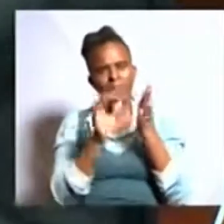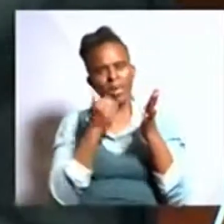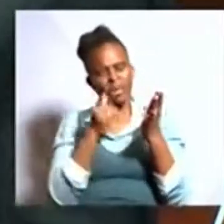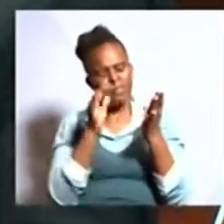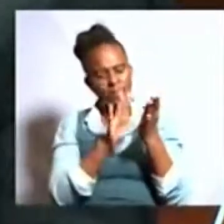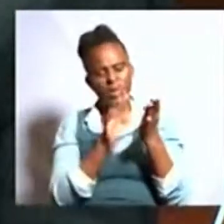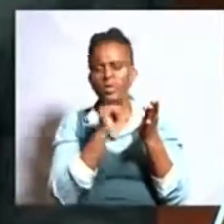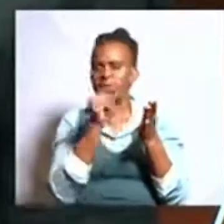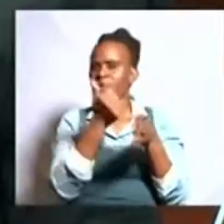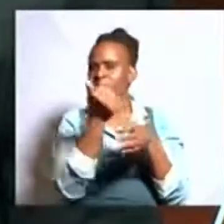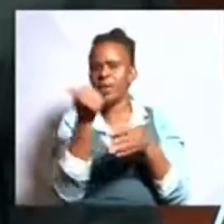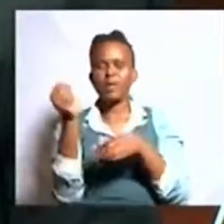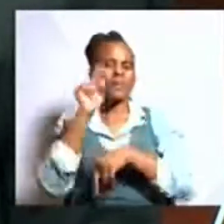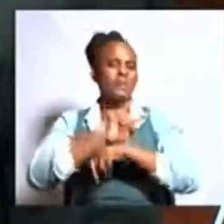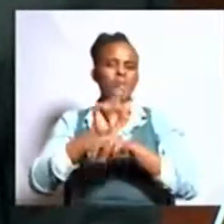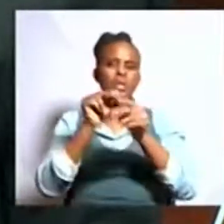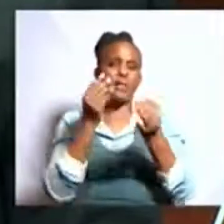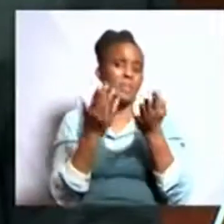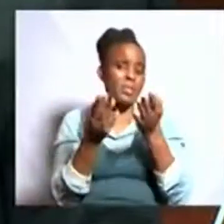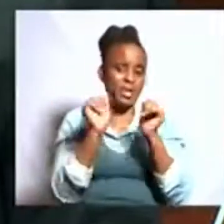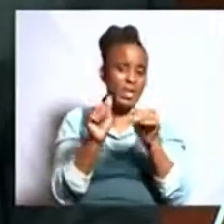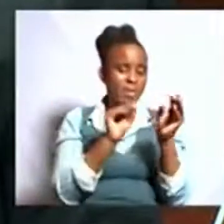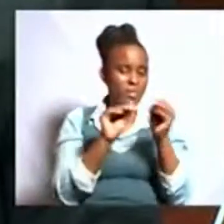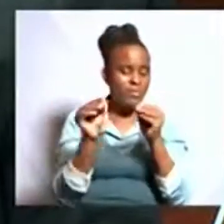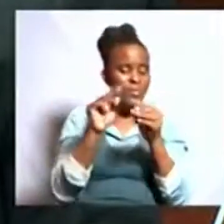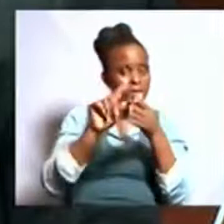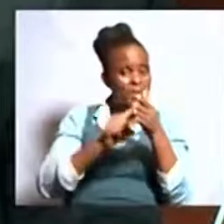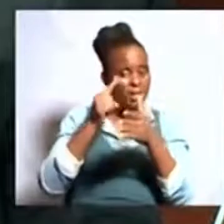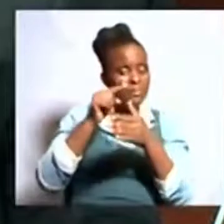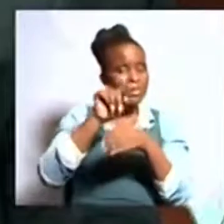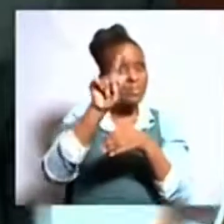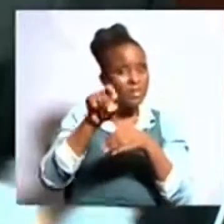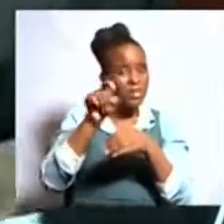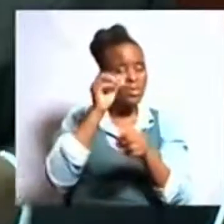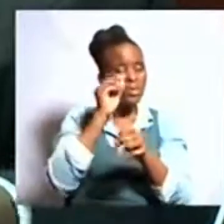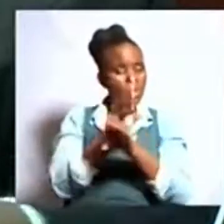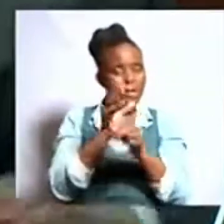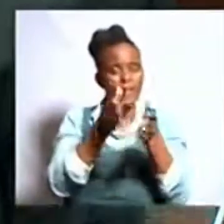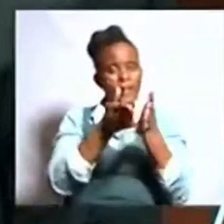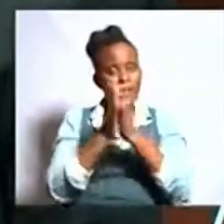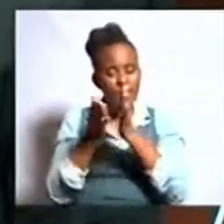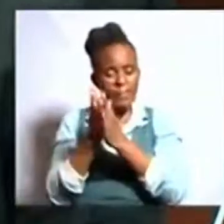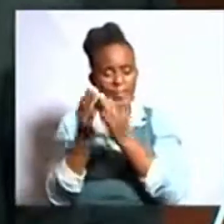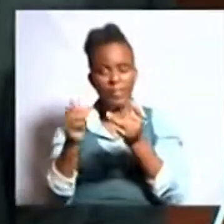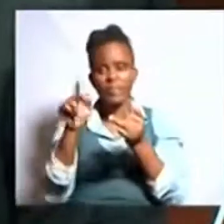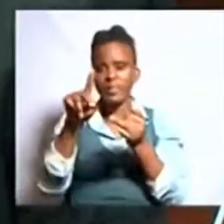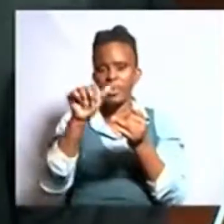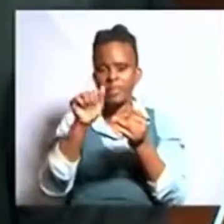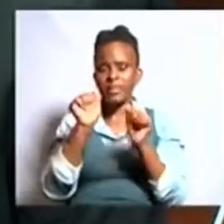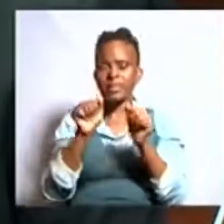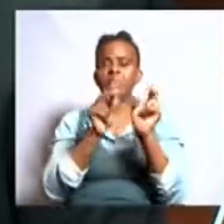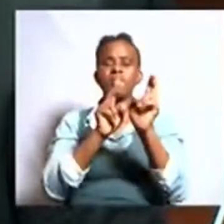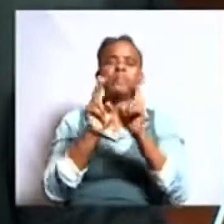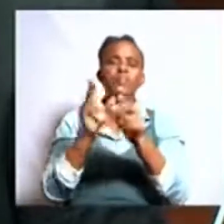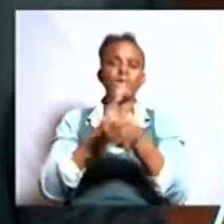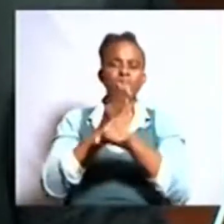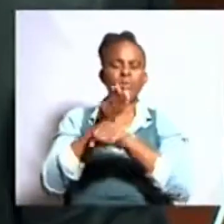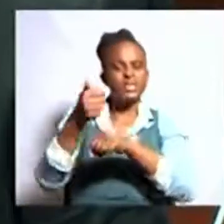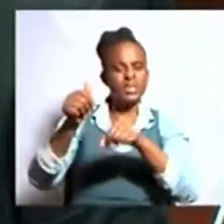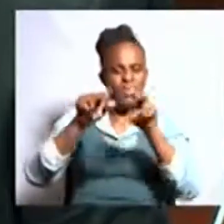like another days now. So maybe we can go to the next question. The questions that we've already asked, the PS can respond while they are checking on their